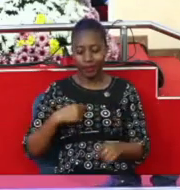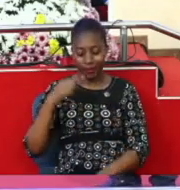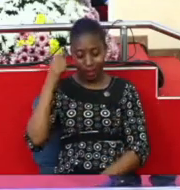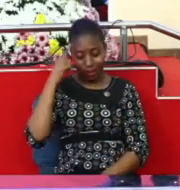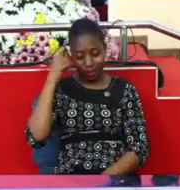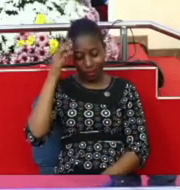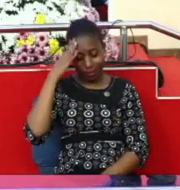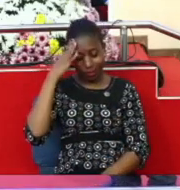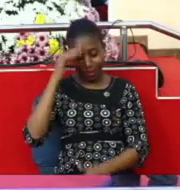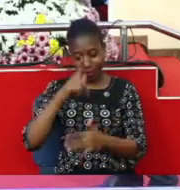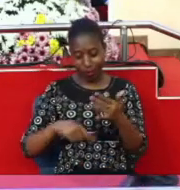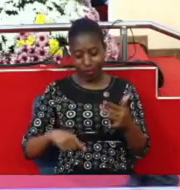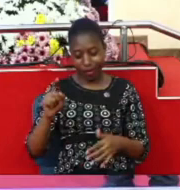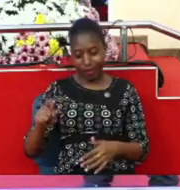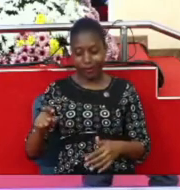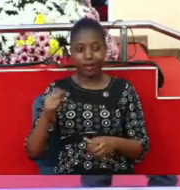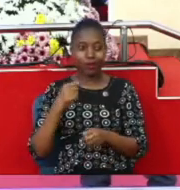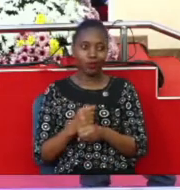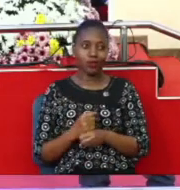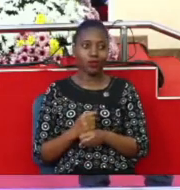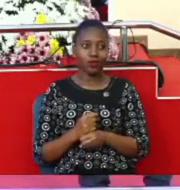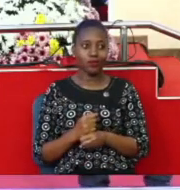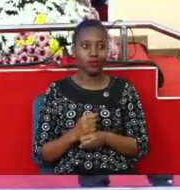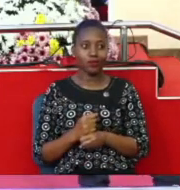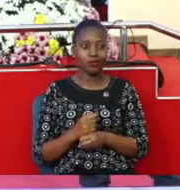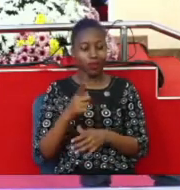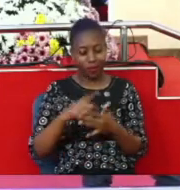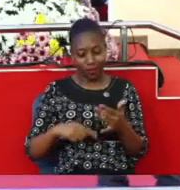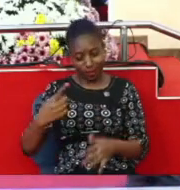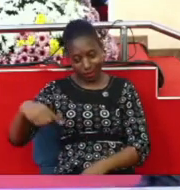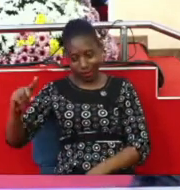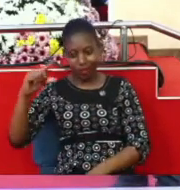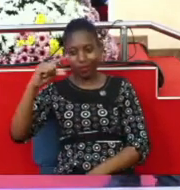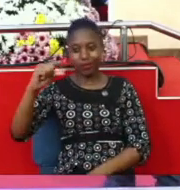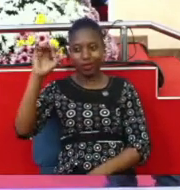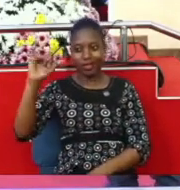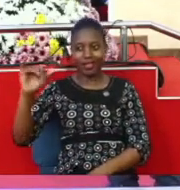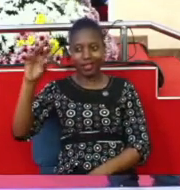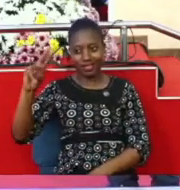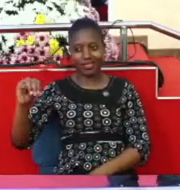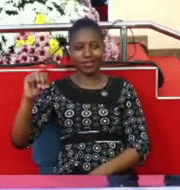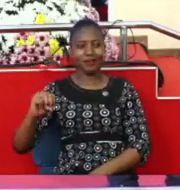Ni machuma. Kuinua chuma. Kimani, chukua chuma. Inua chuma. Kimani, penda chuma.